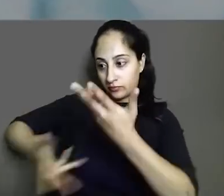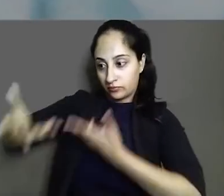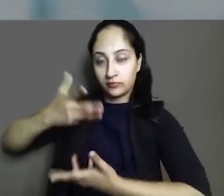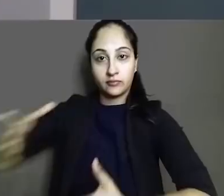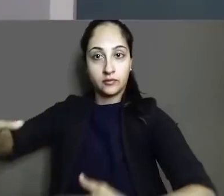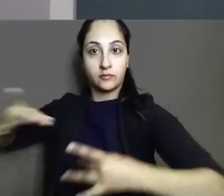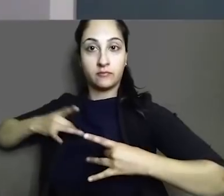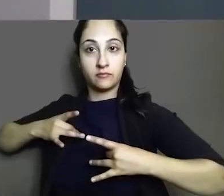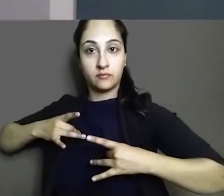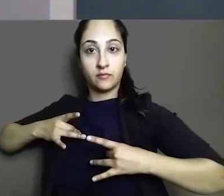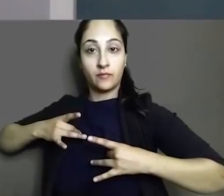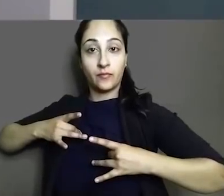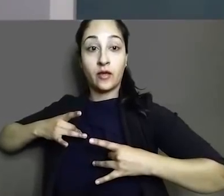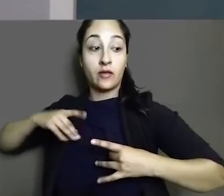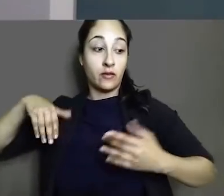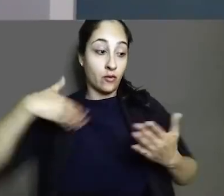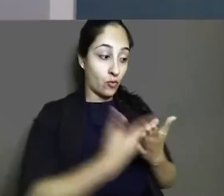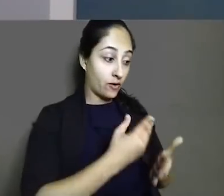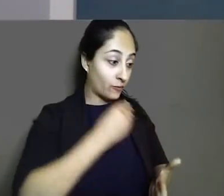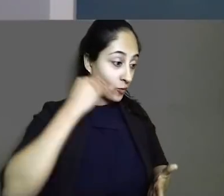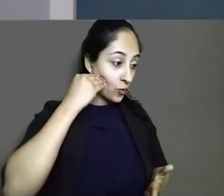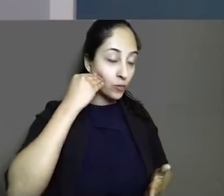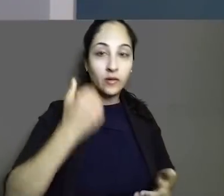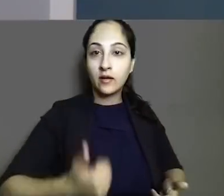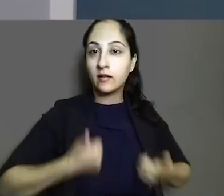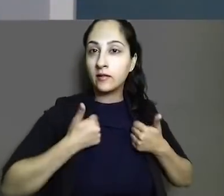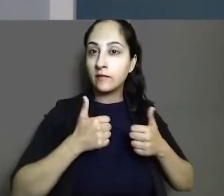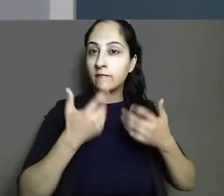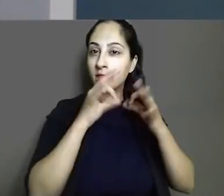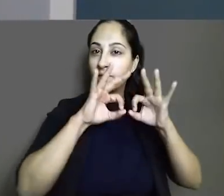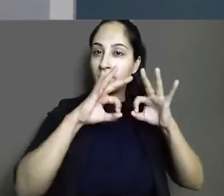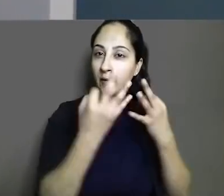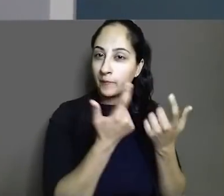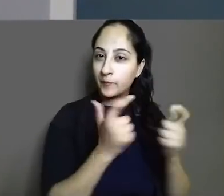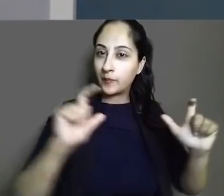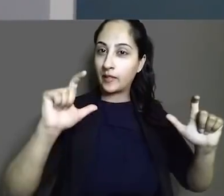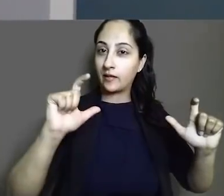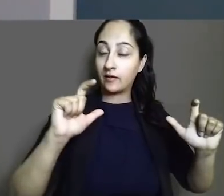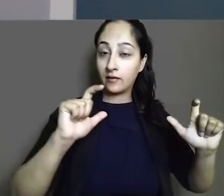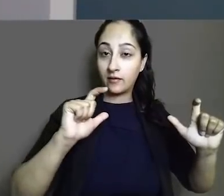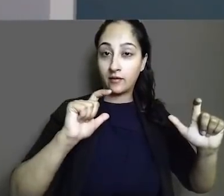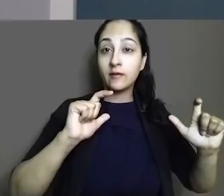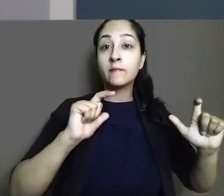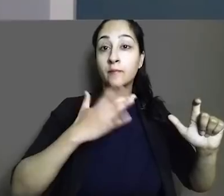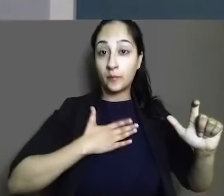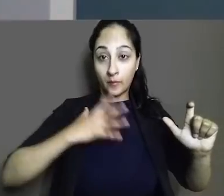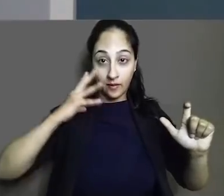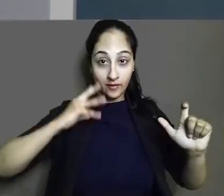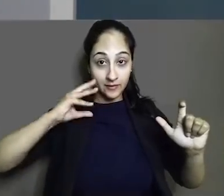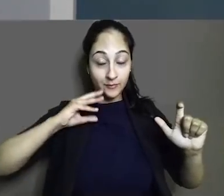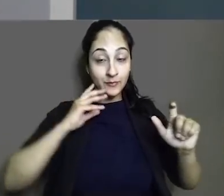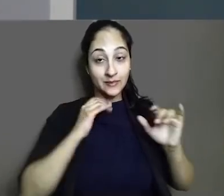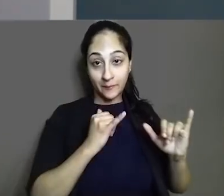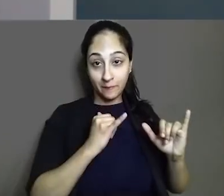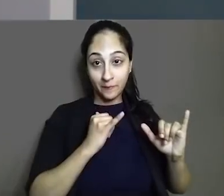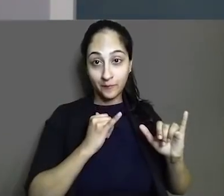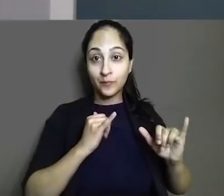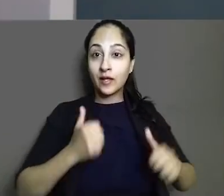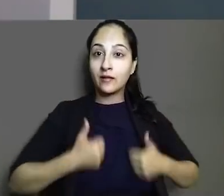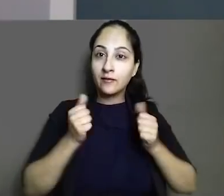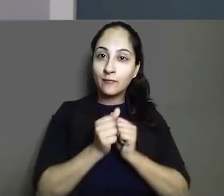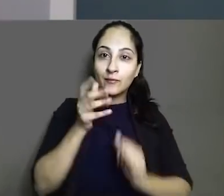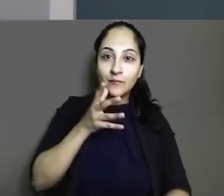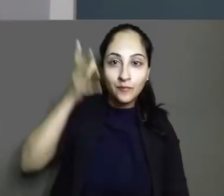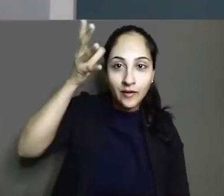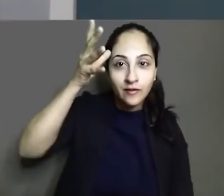people. And then they come home where multiple generations are living, like I did, growing up with my brothers and my mom